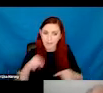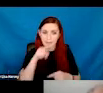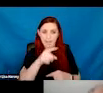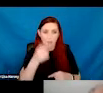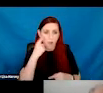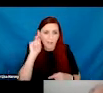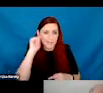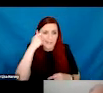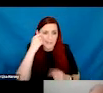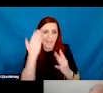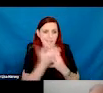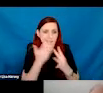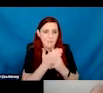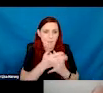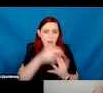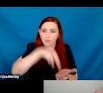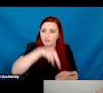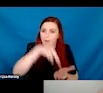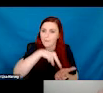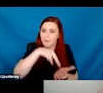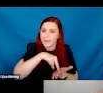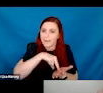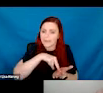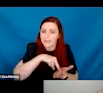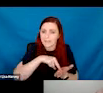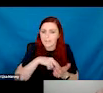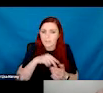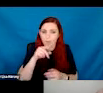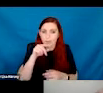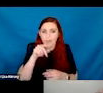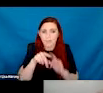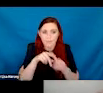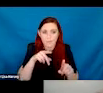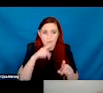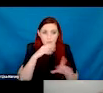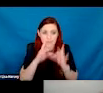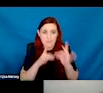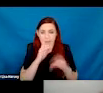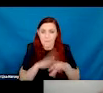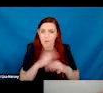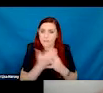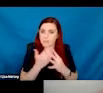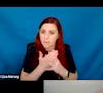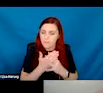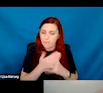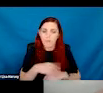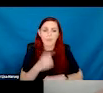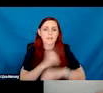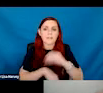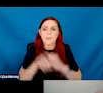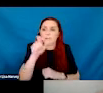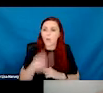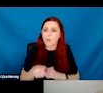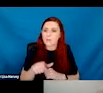accessible trampoline for us and helping us to make it more accessible. Disabled persons are an